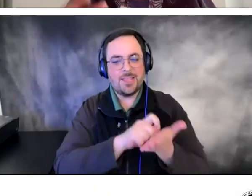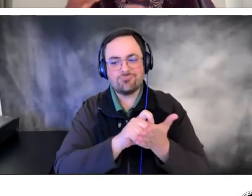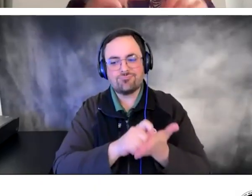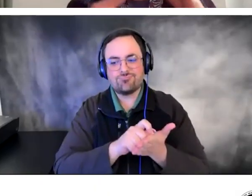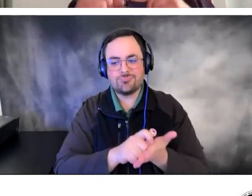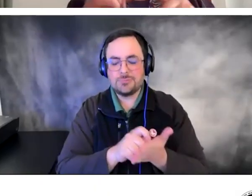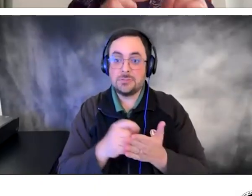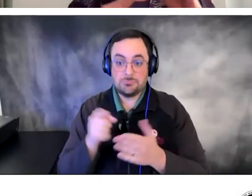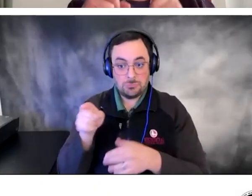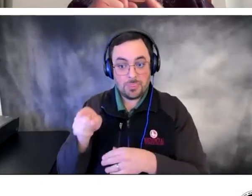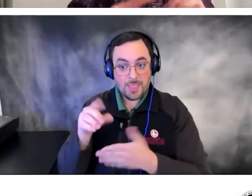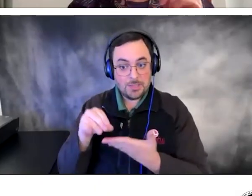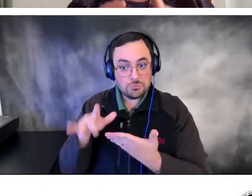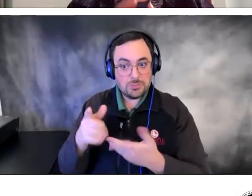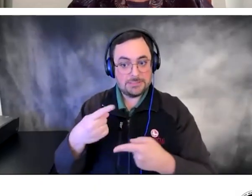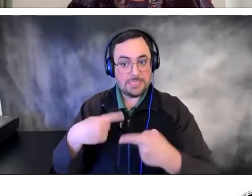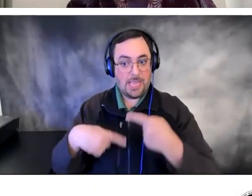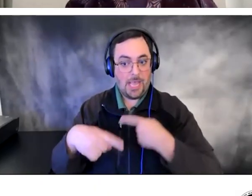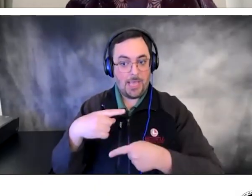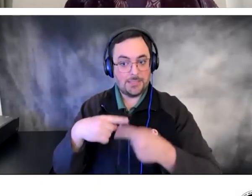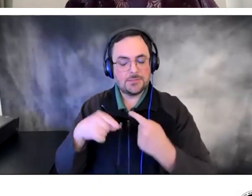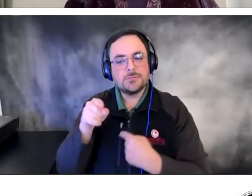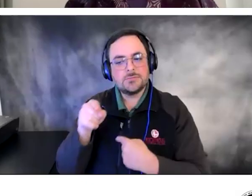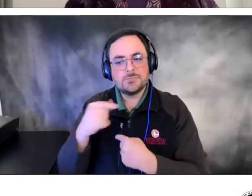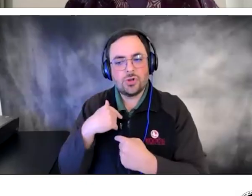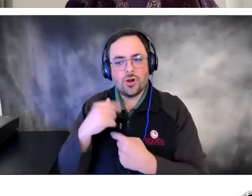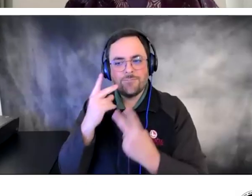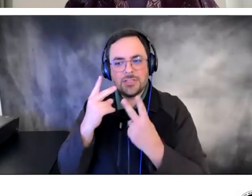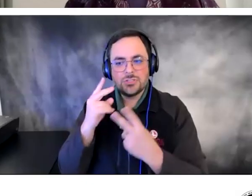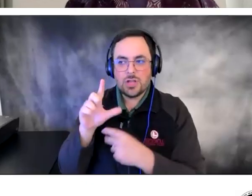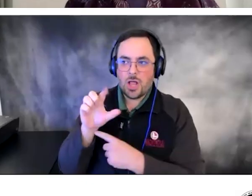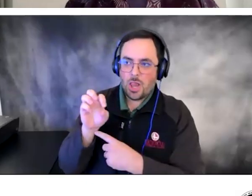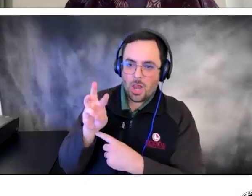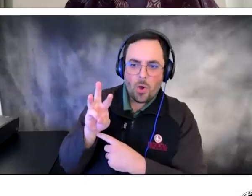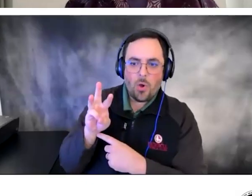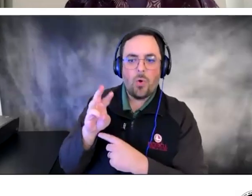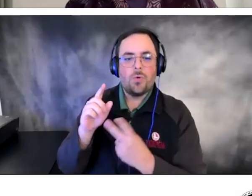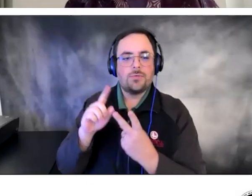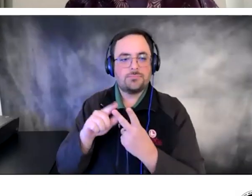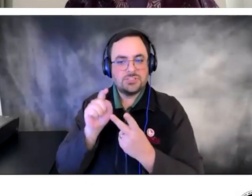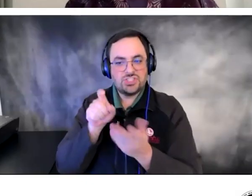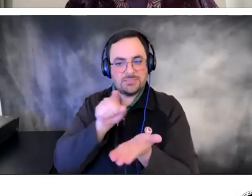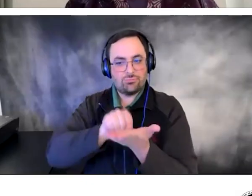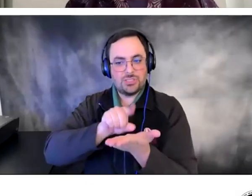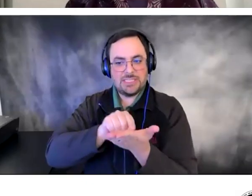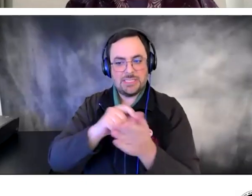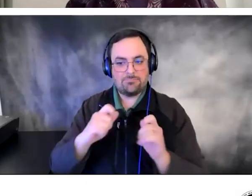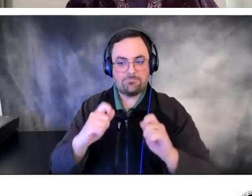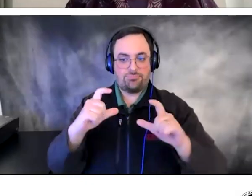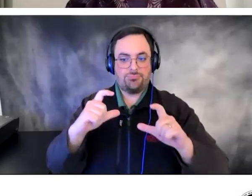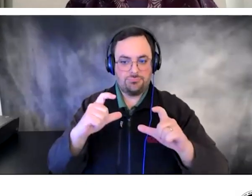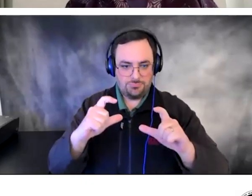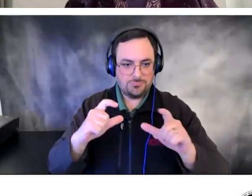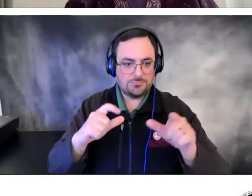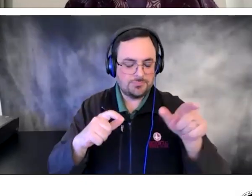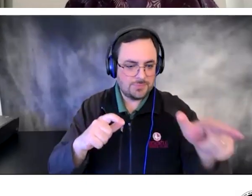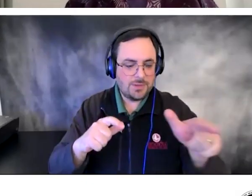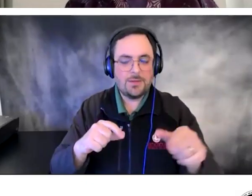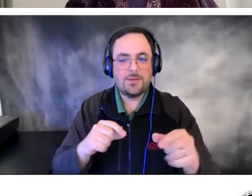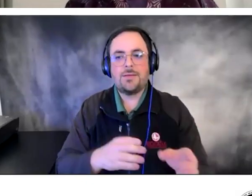So now she signs, right? She has low vision, but she needs enlarged print because of her low